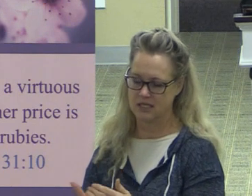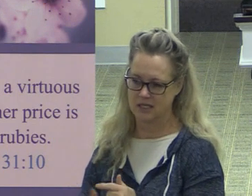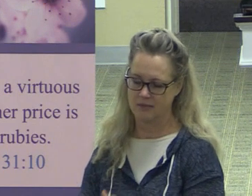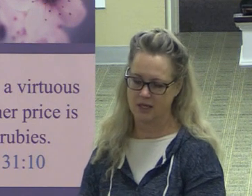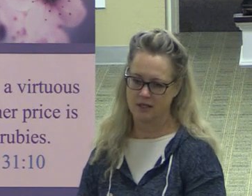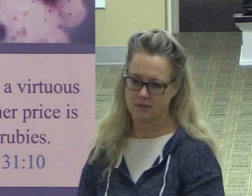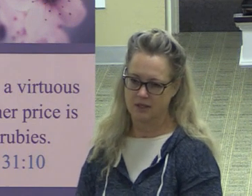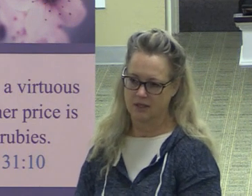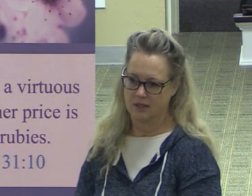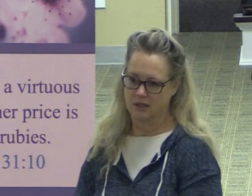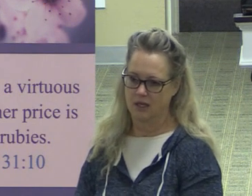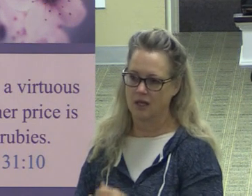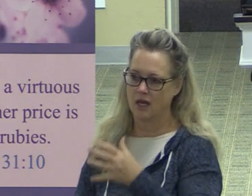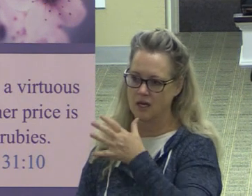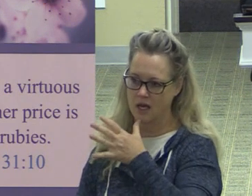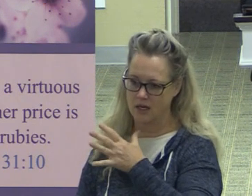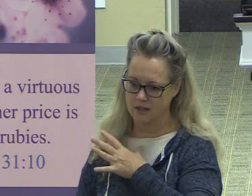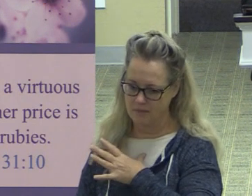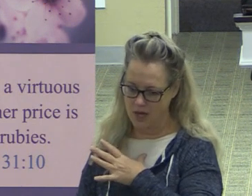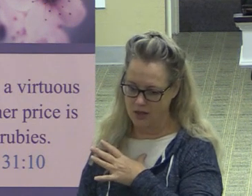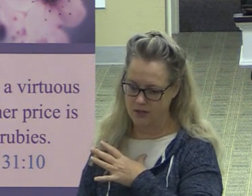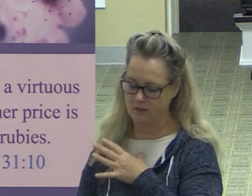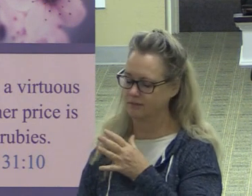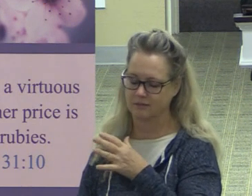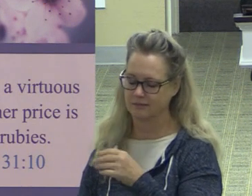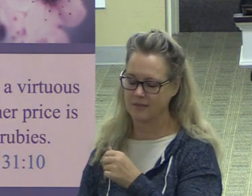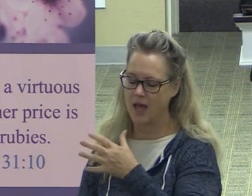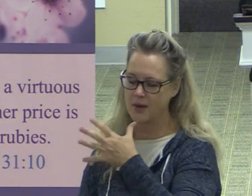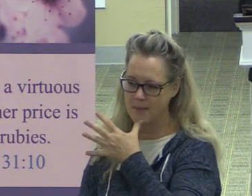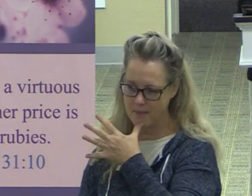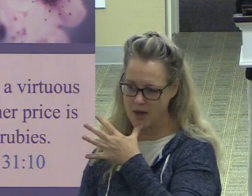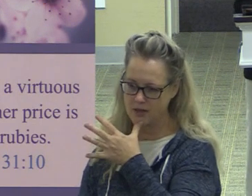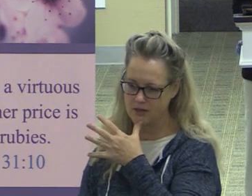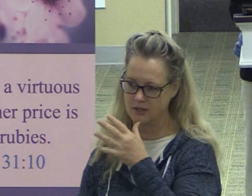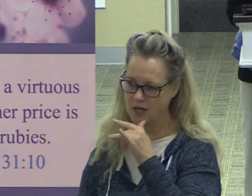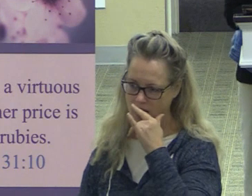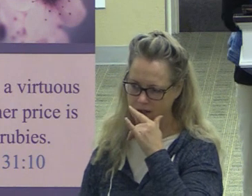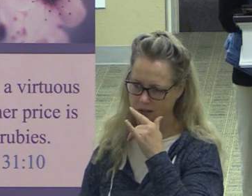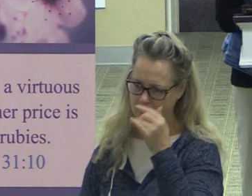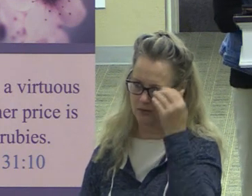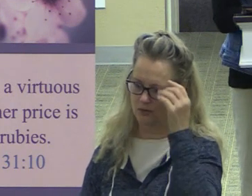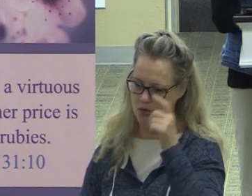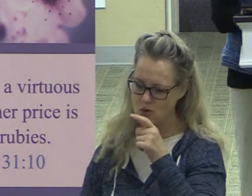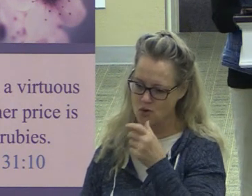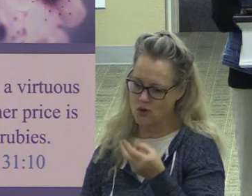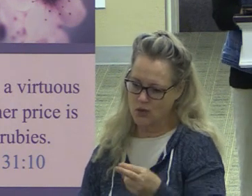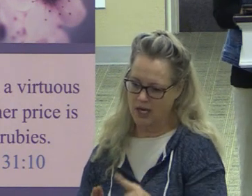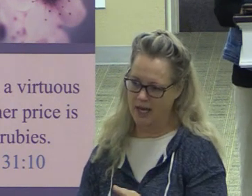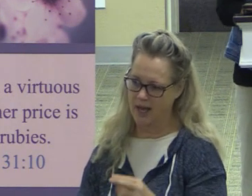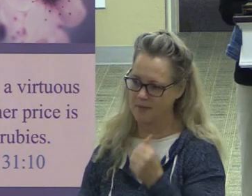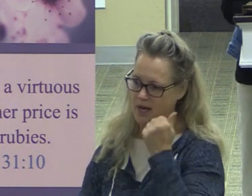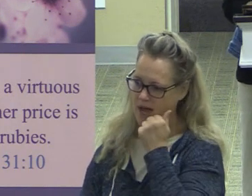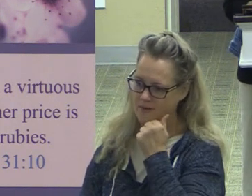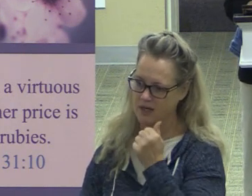And then, as mothers, our kids, who knows what's going to happen day to day with your kids?